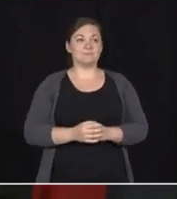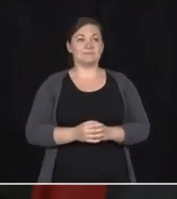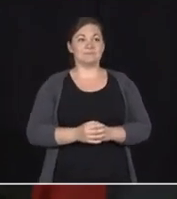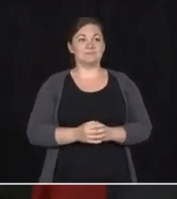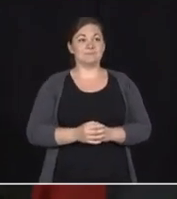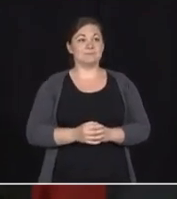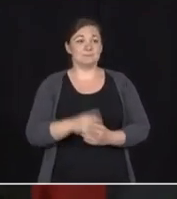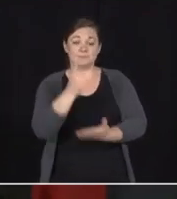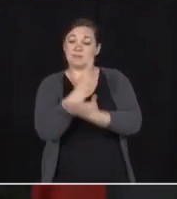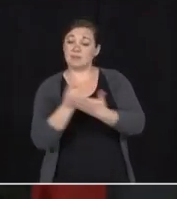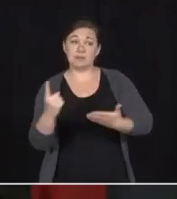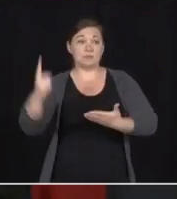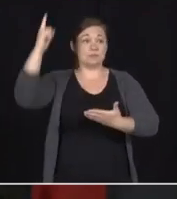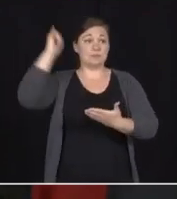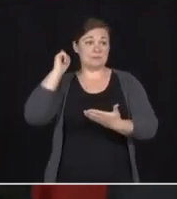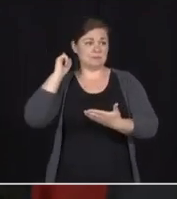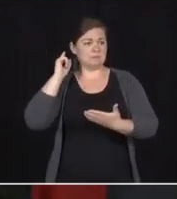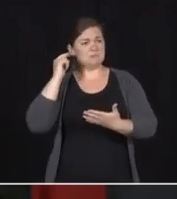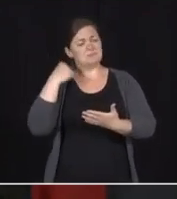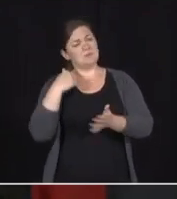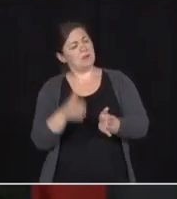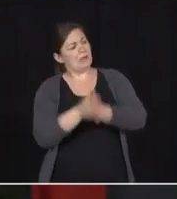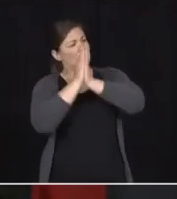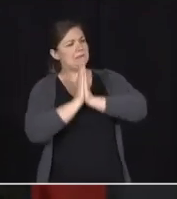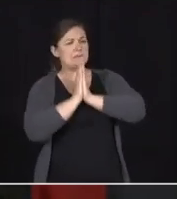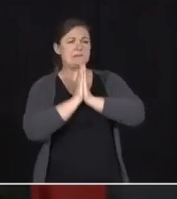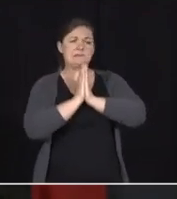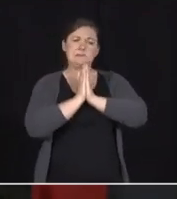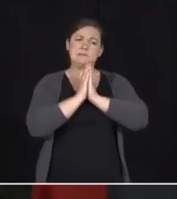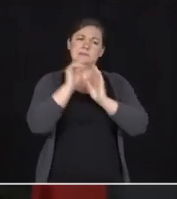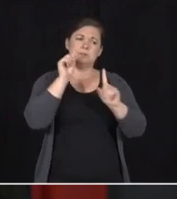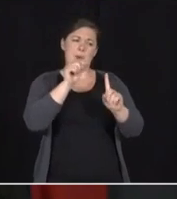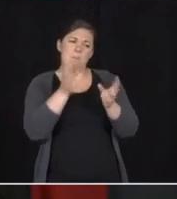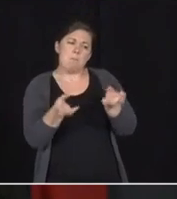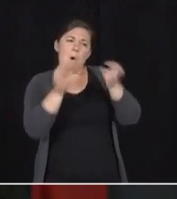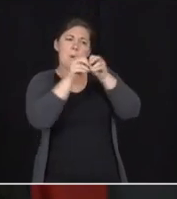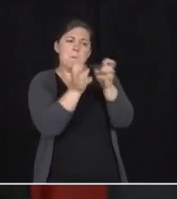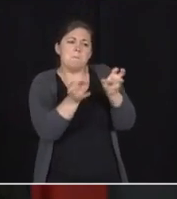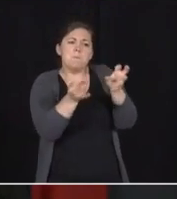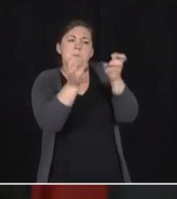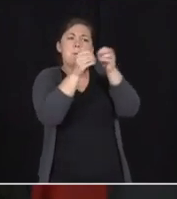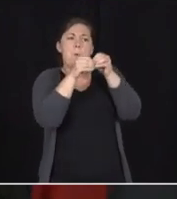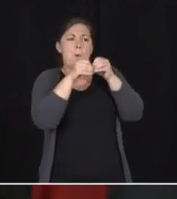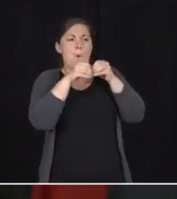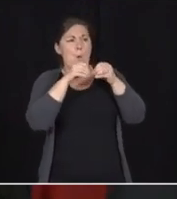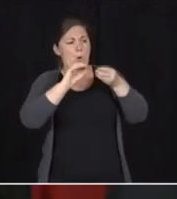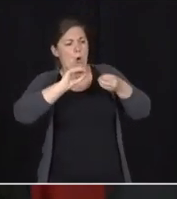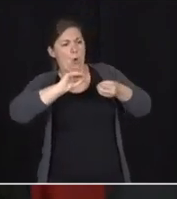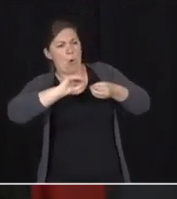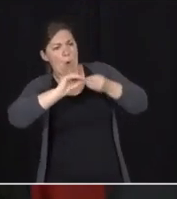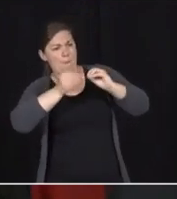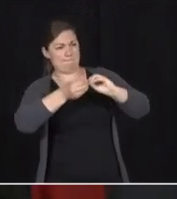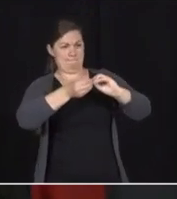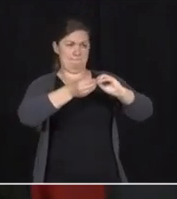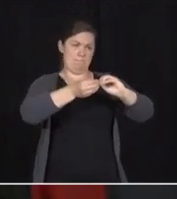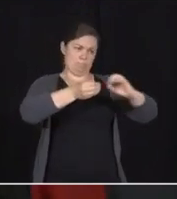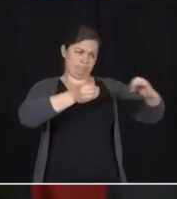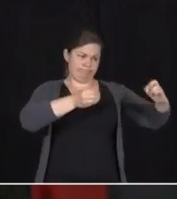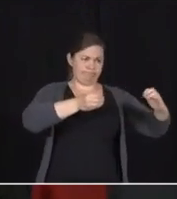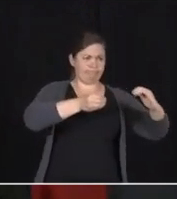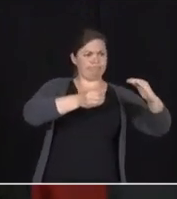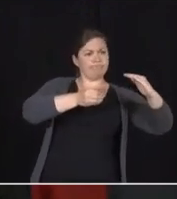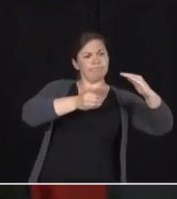week about the increasing numbers of cases, seeing consistently over the past several days numbers in